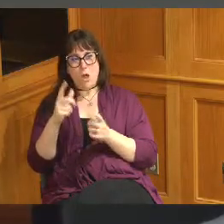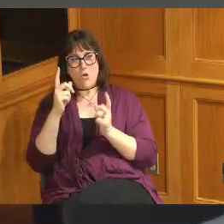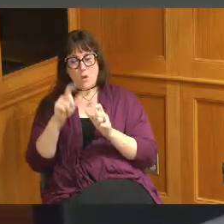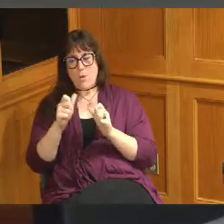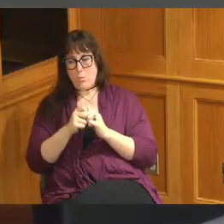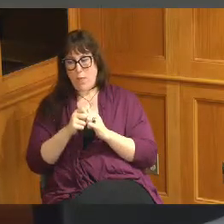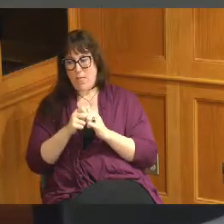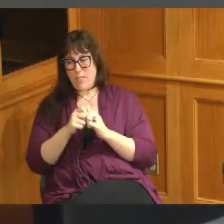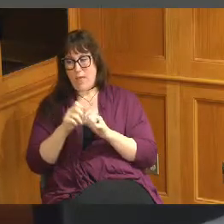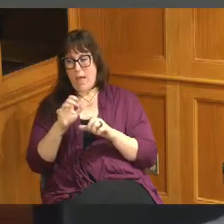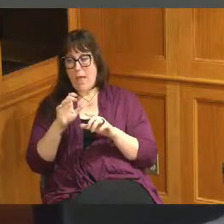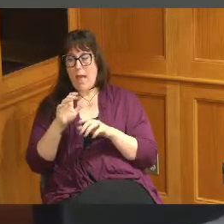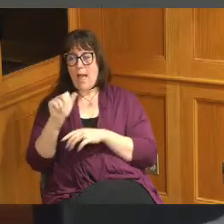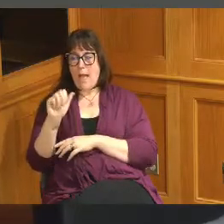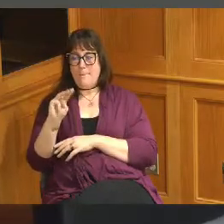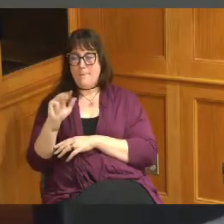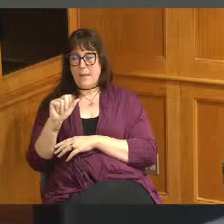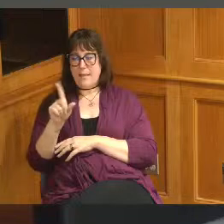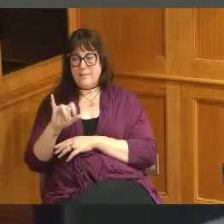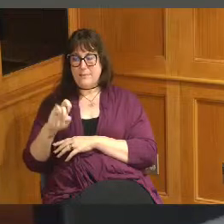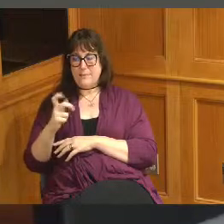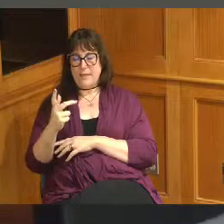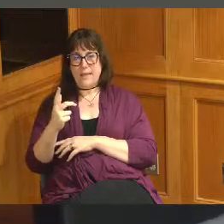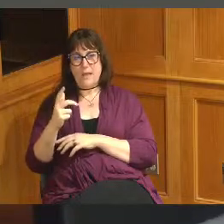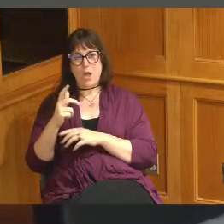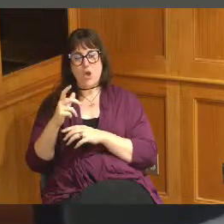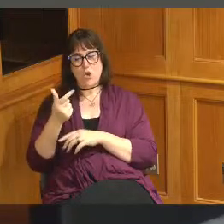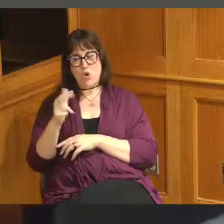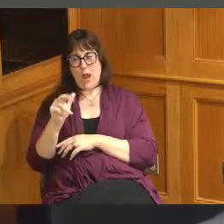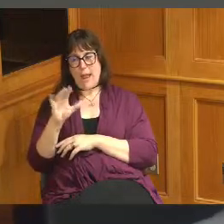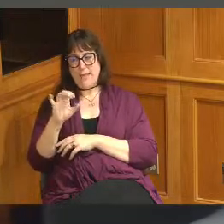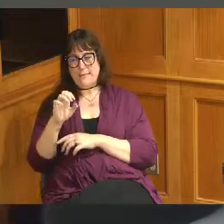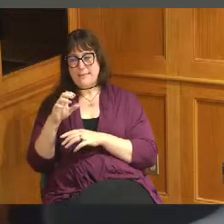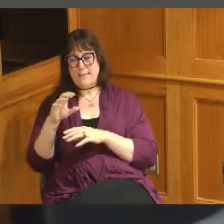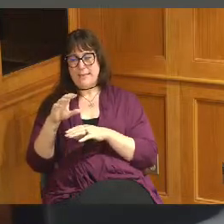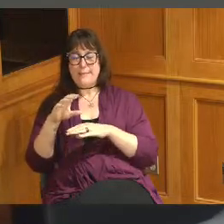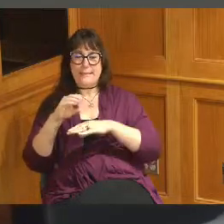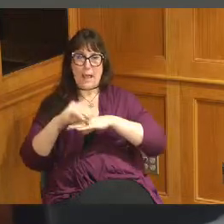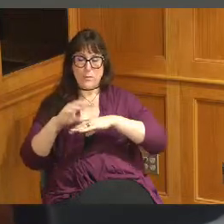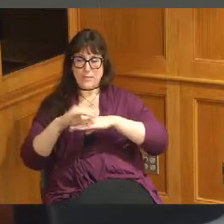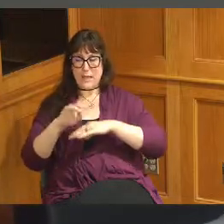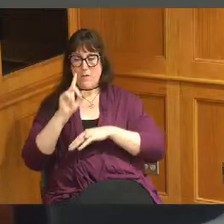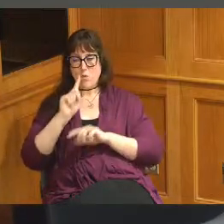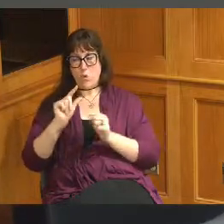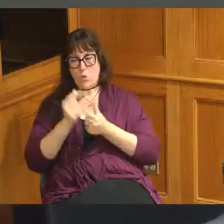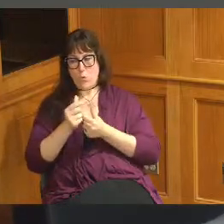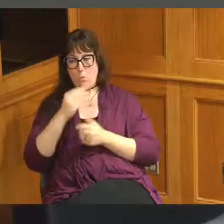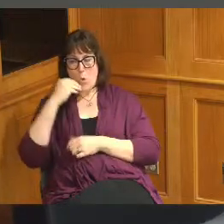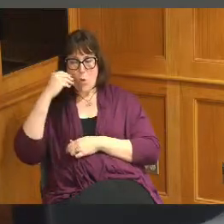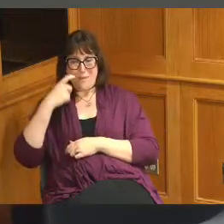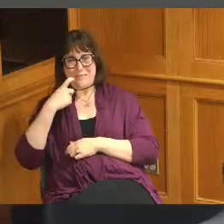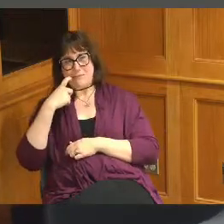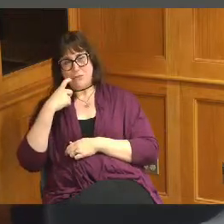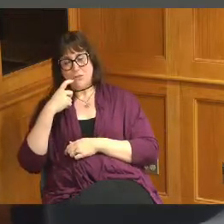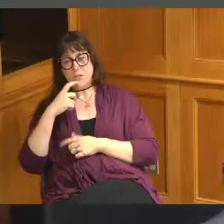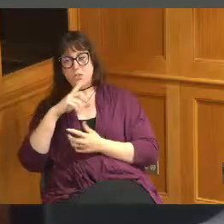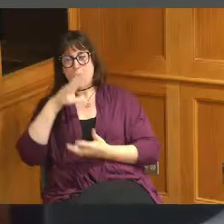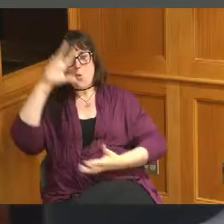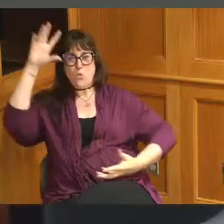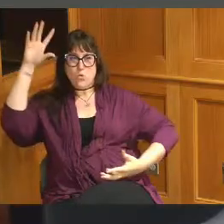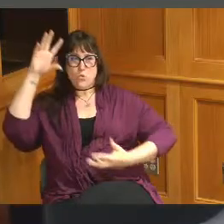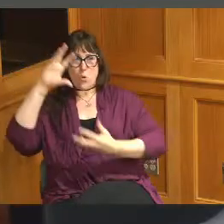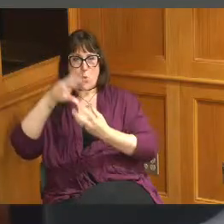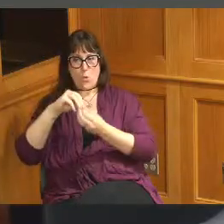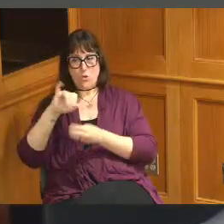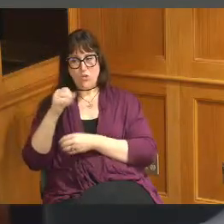and Amazing Grace Counseling and Addiction Services for group home services. Commissioners, all those items together